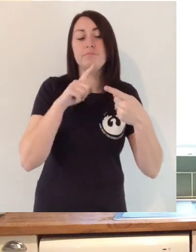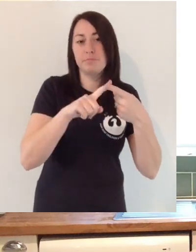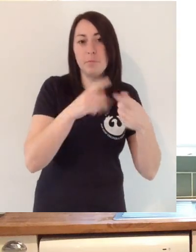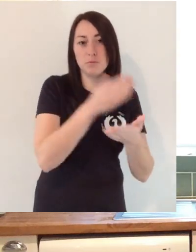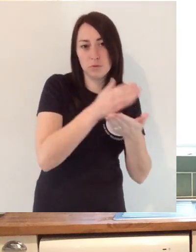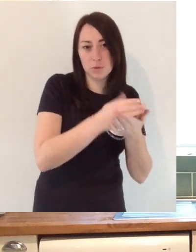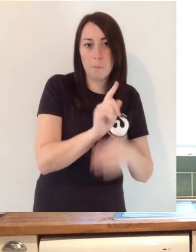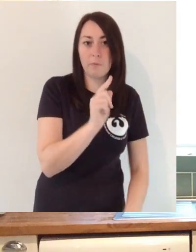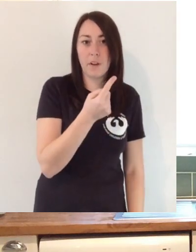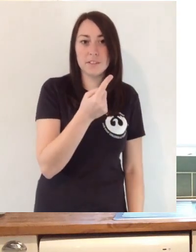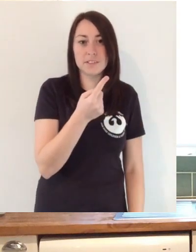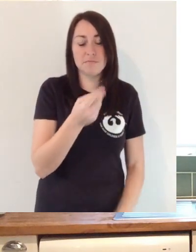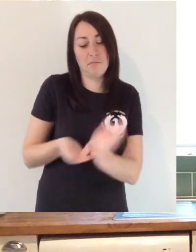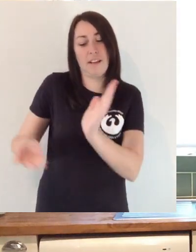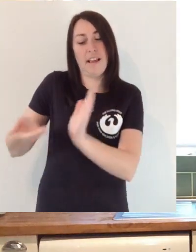early.